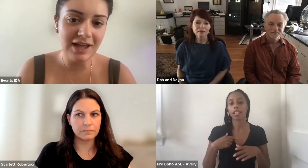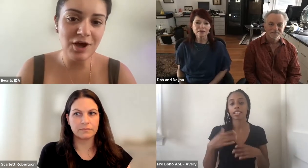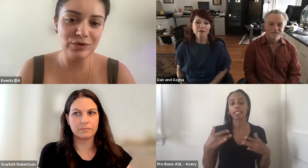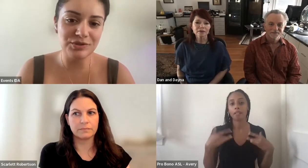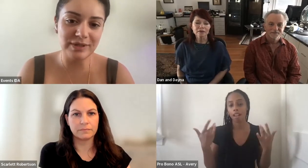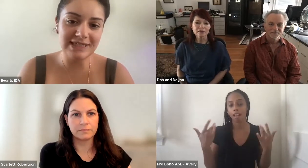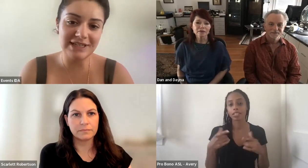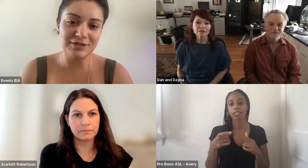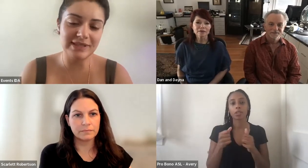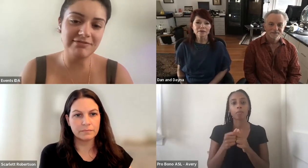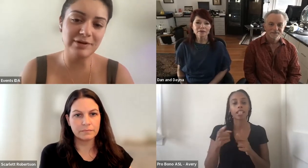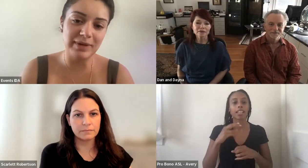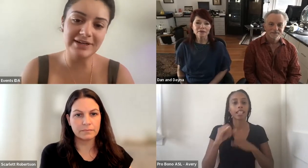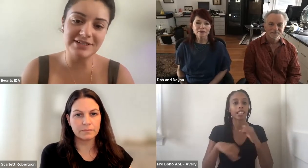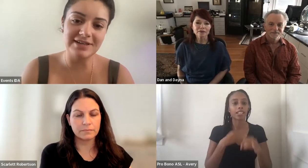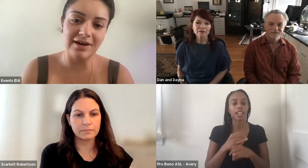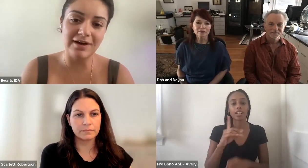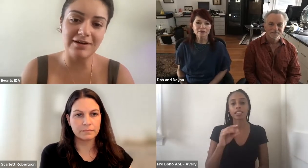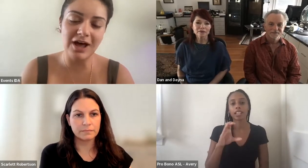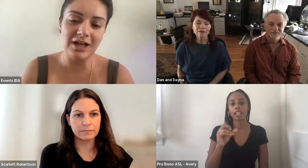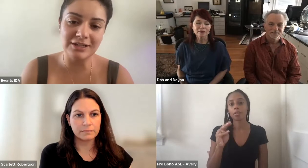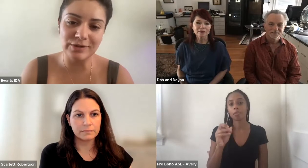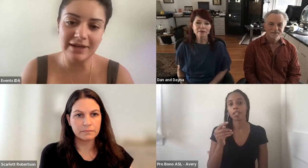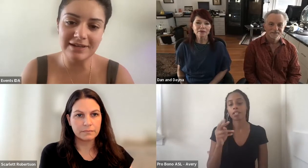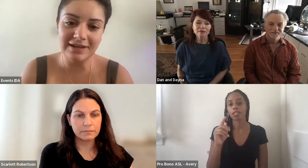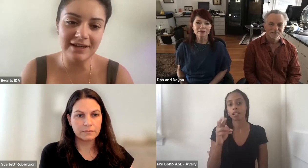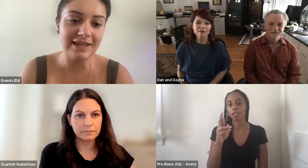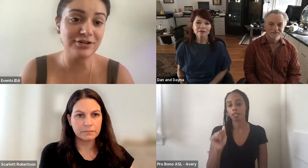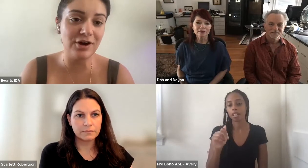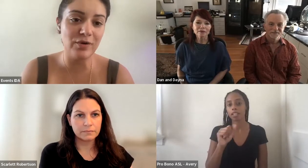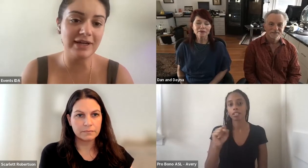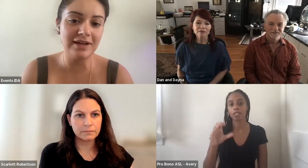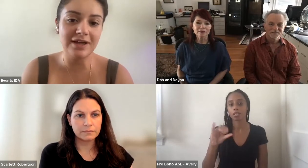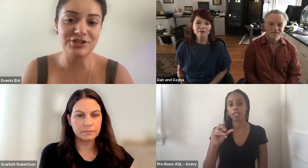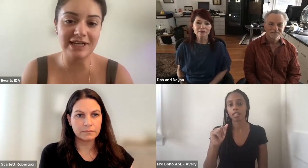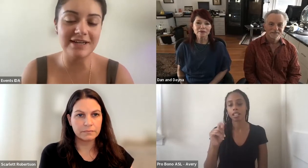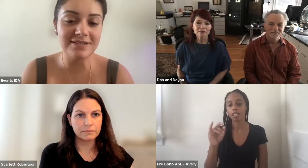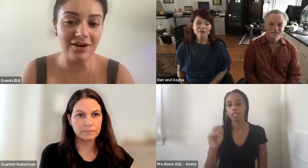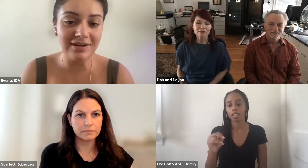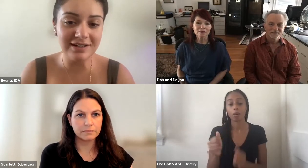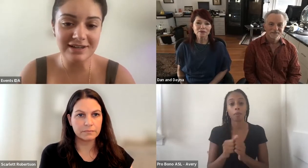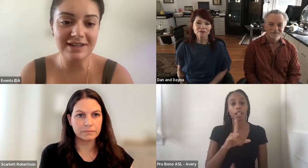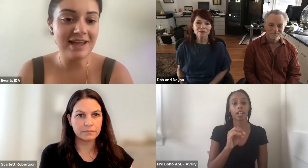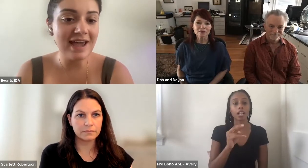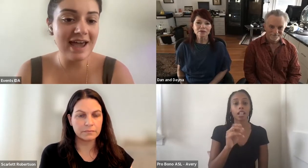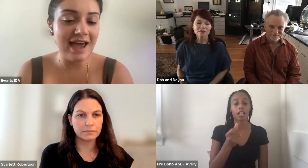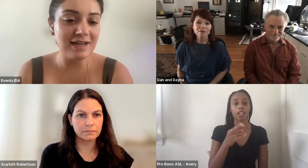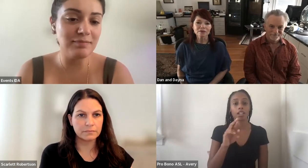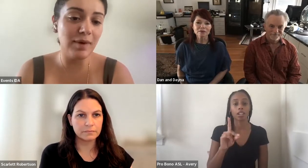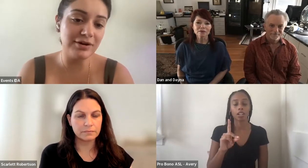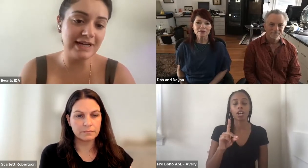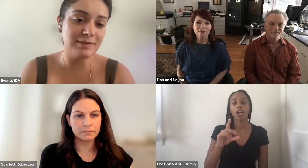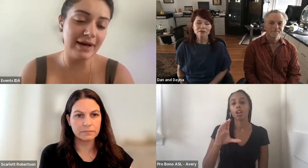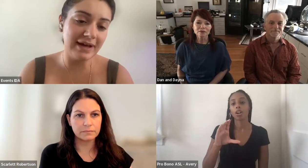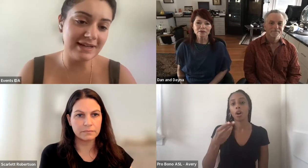Association. We're joined here with the filmmakers of Hallelujah, Leonard Cohen, A Journey, a Song,